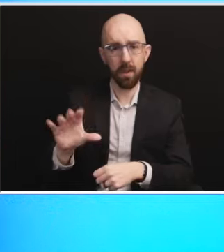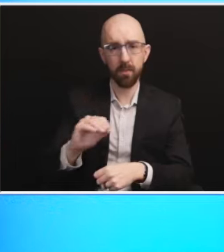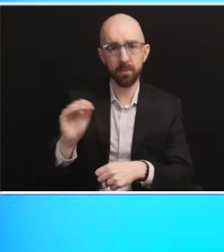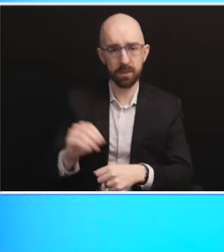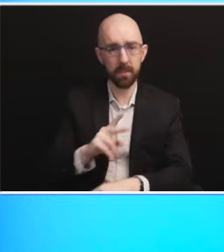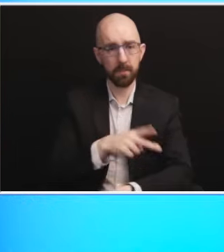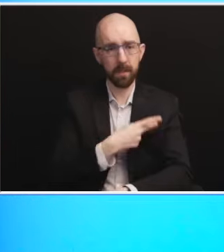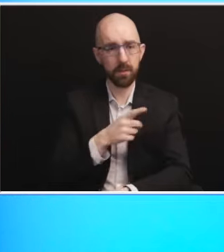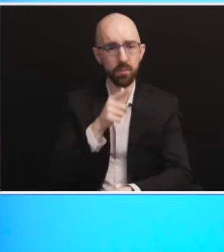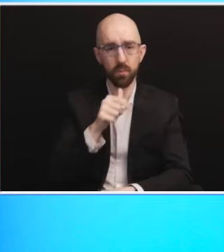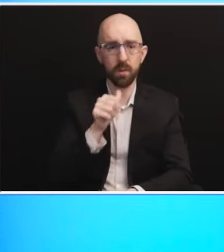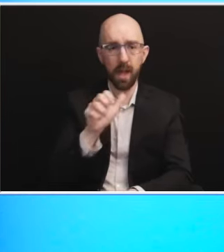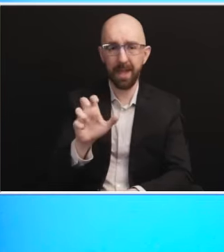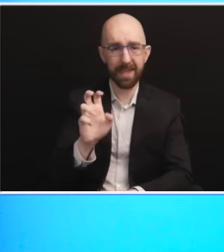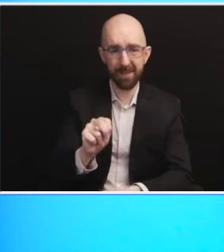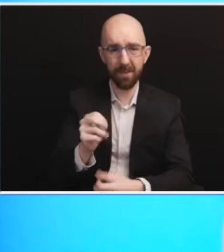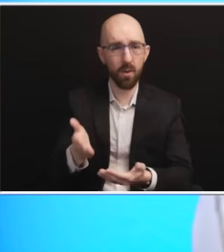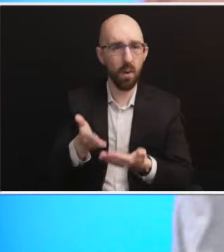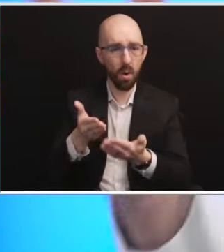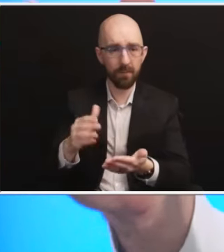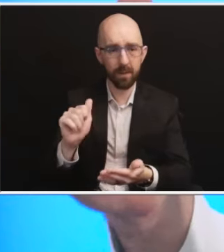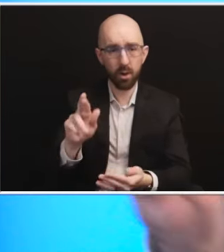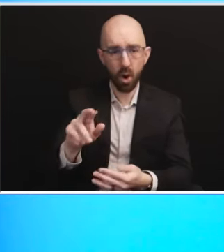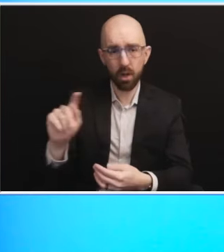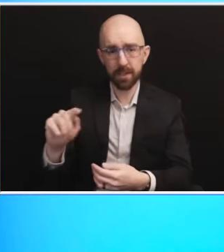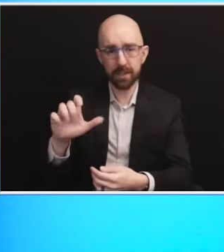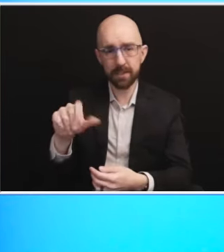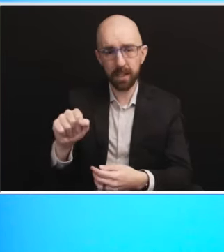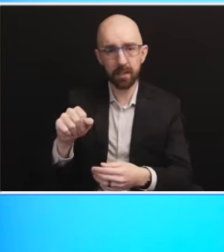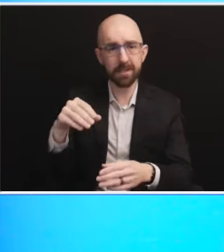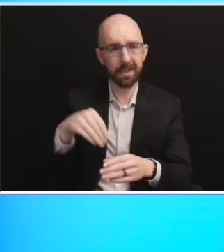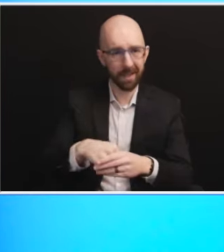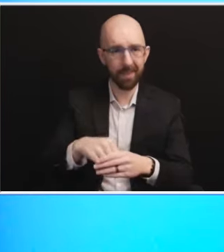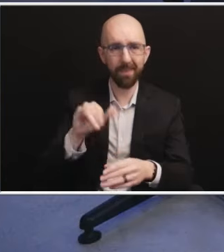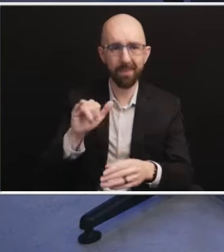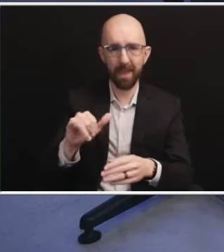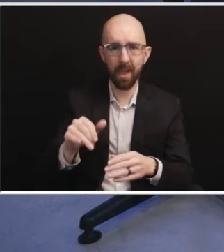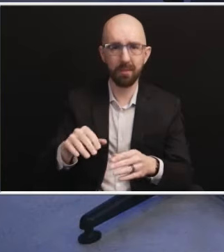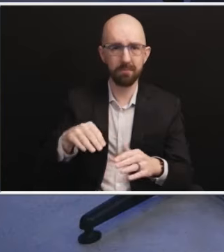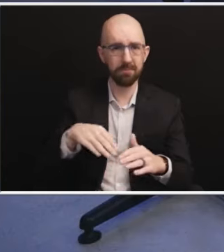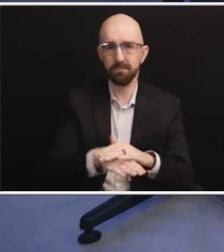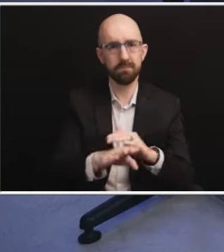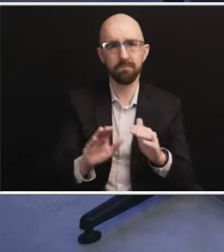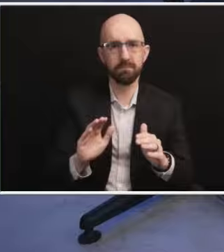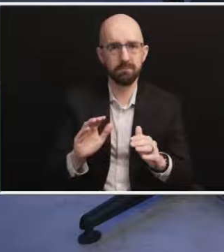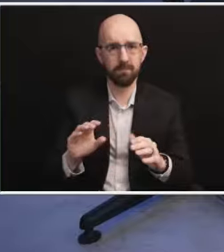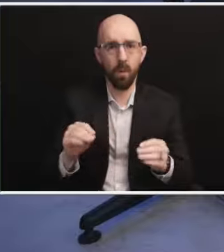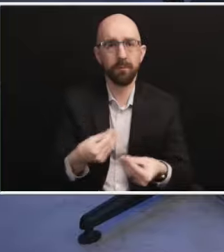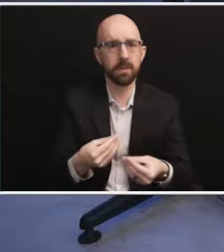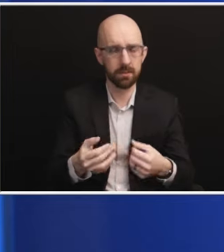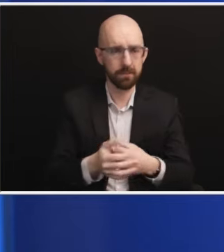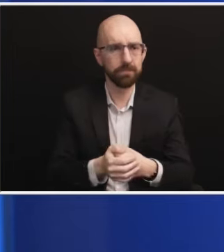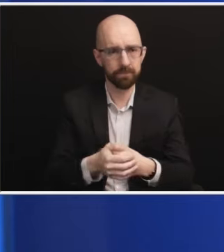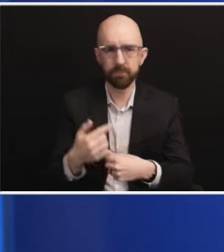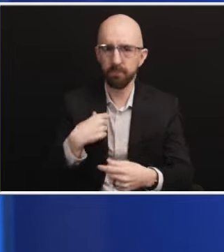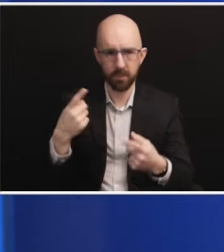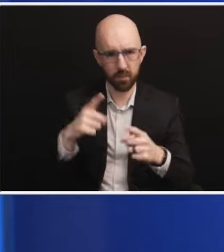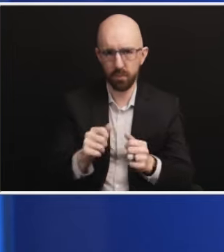aren't even offered CAR T-cells in our door. Dr. McGurk? I absolutely concur with that.